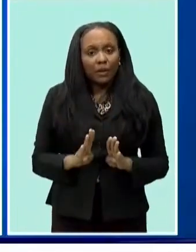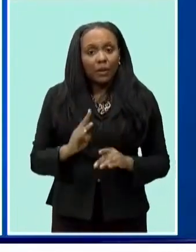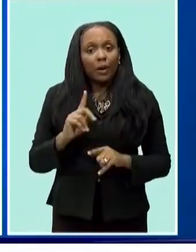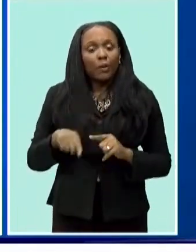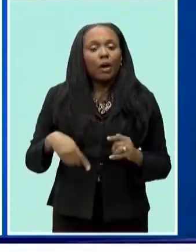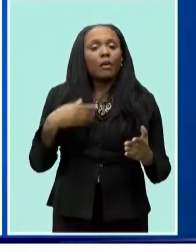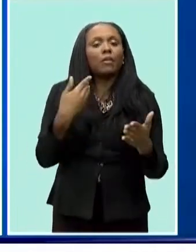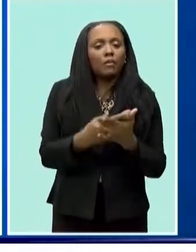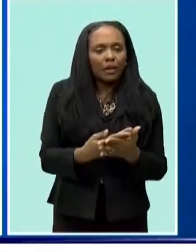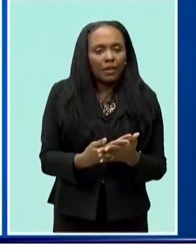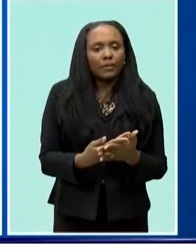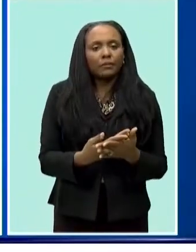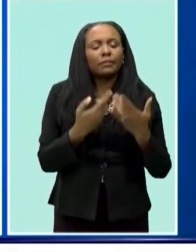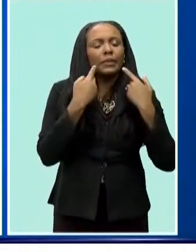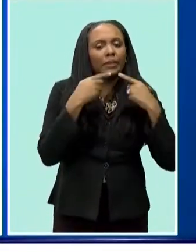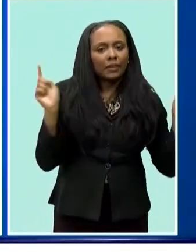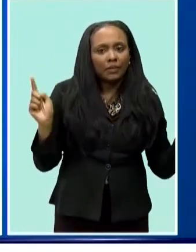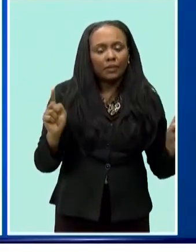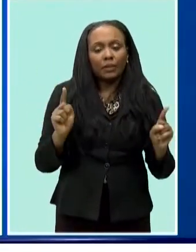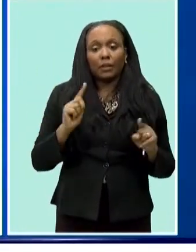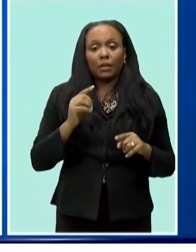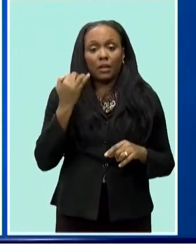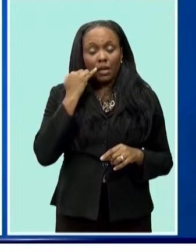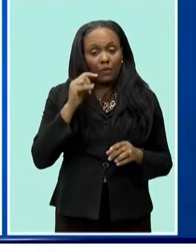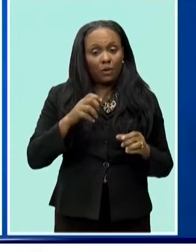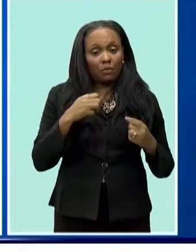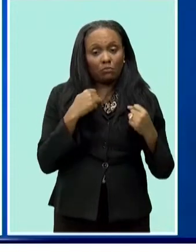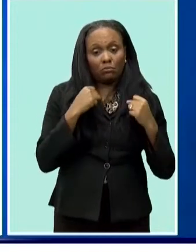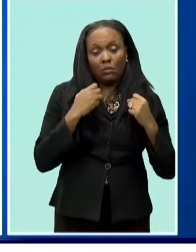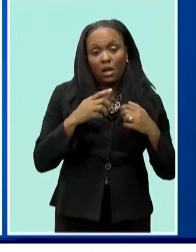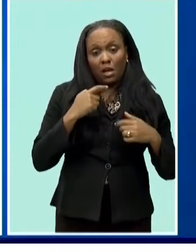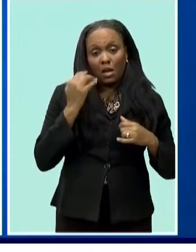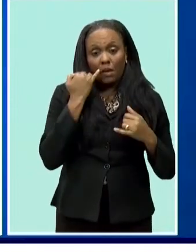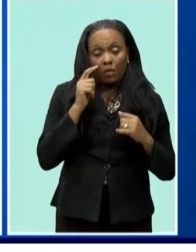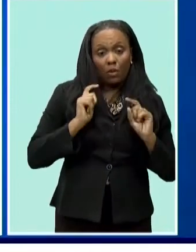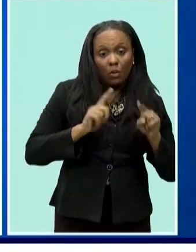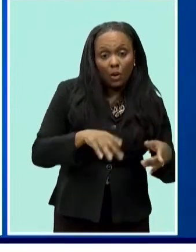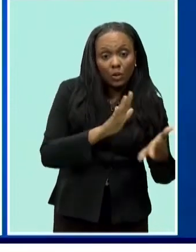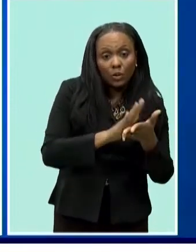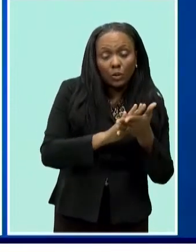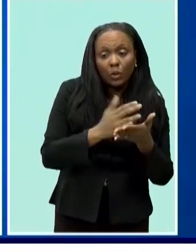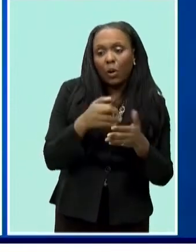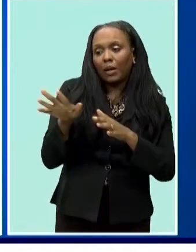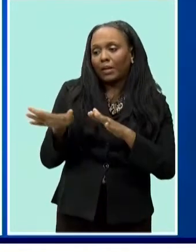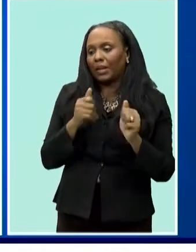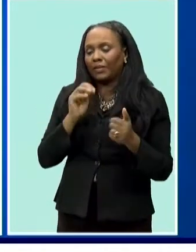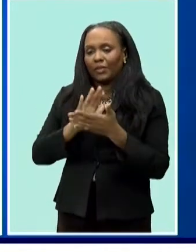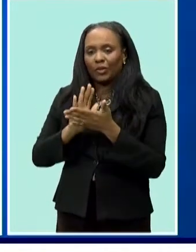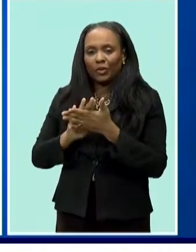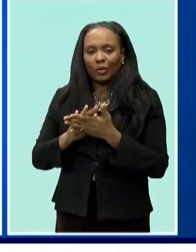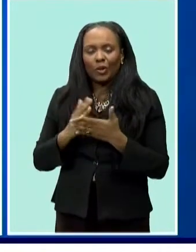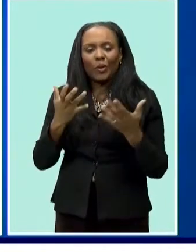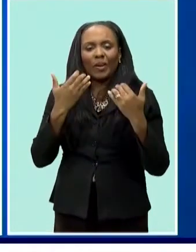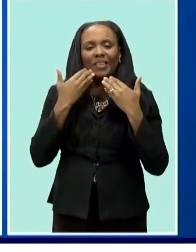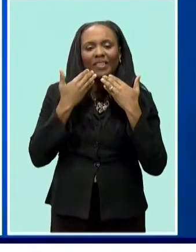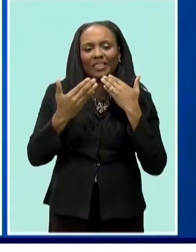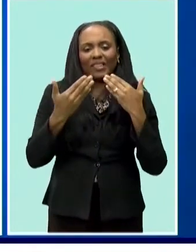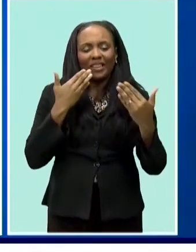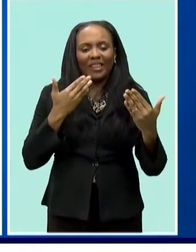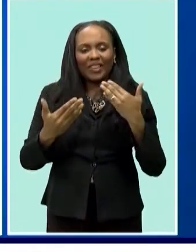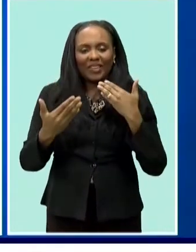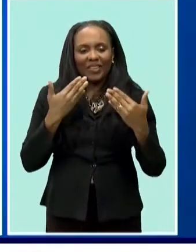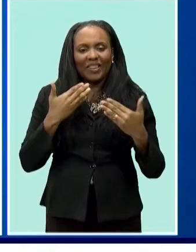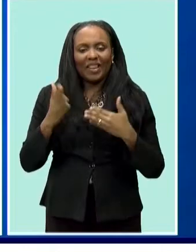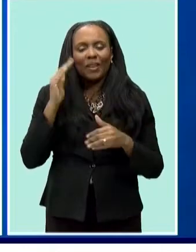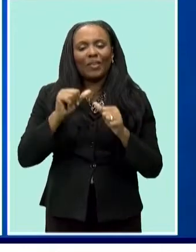any destination, be it coming to school or coming from school. That's all I ask. But thank you all for acknowledging me, and I